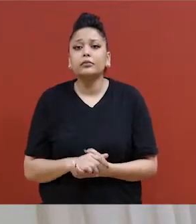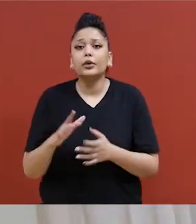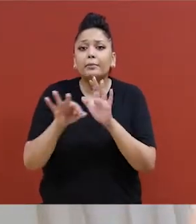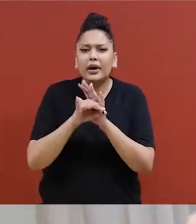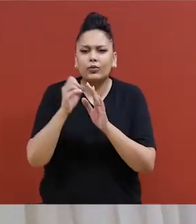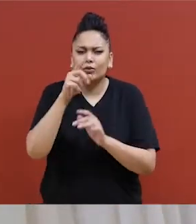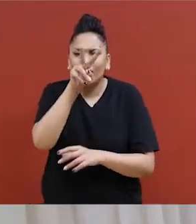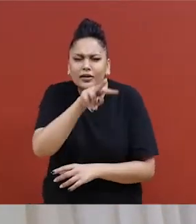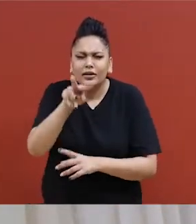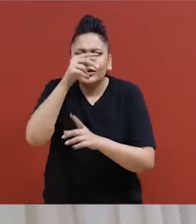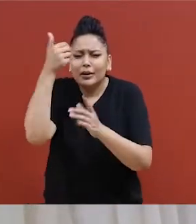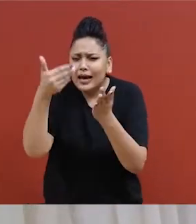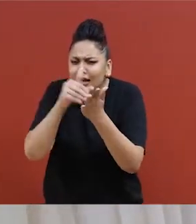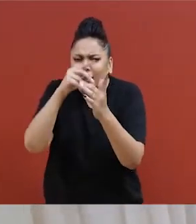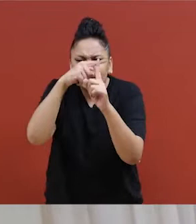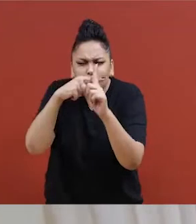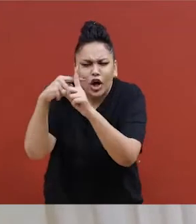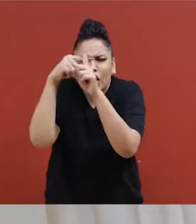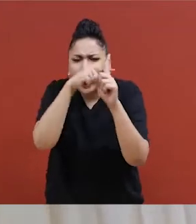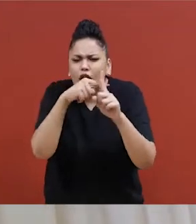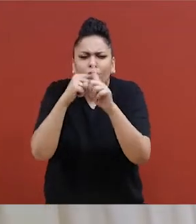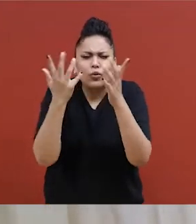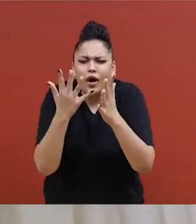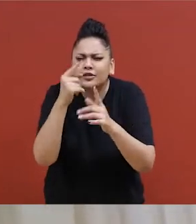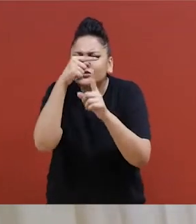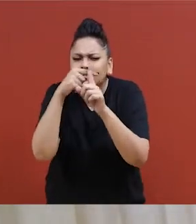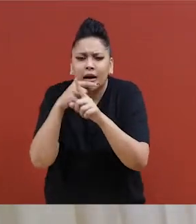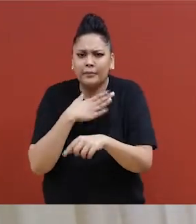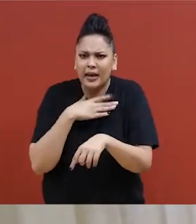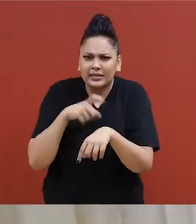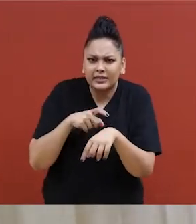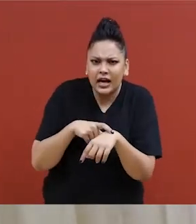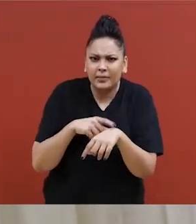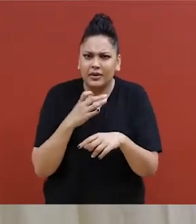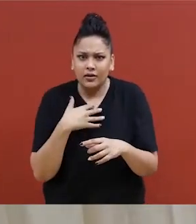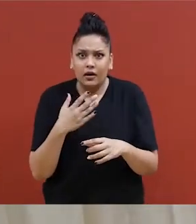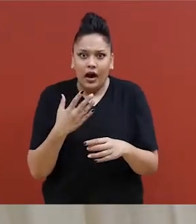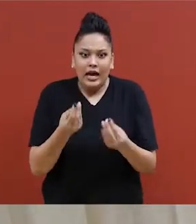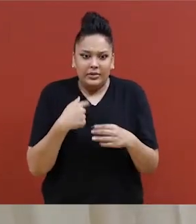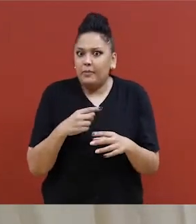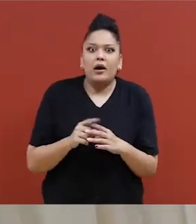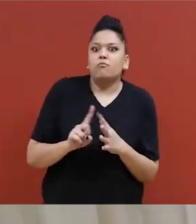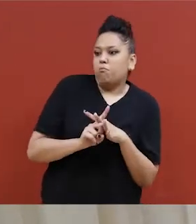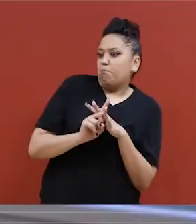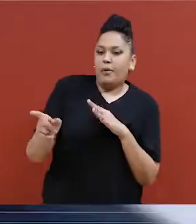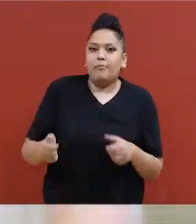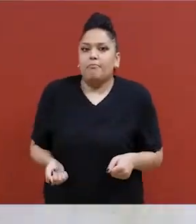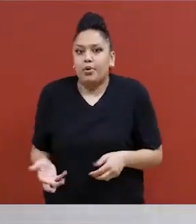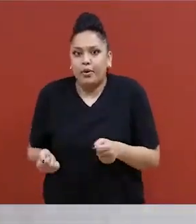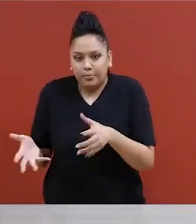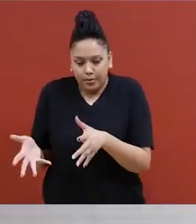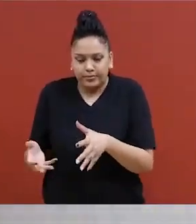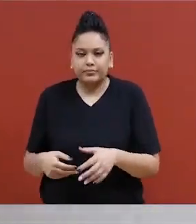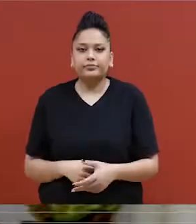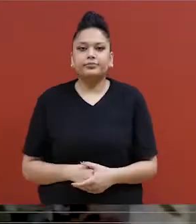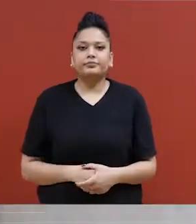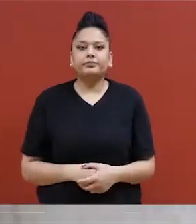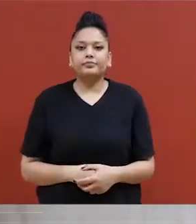a target that is going to give me appropriate time to get myself away.